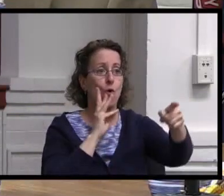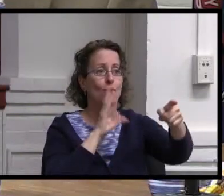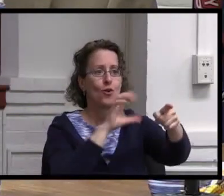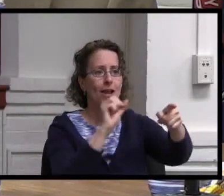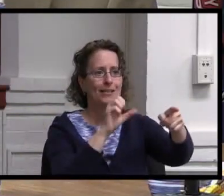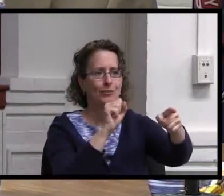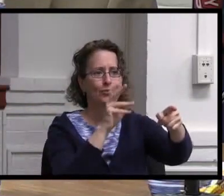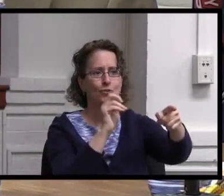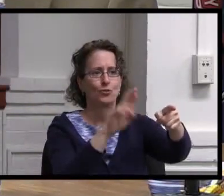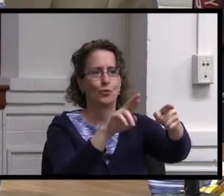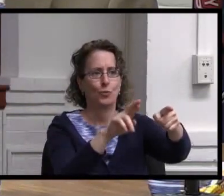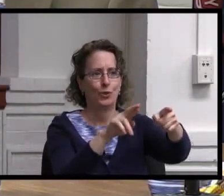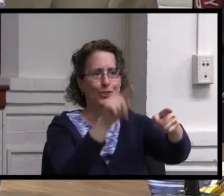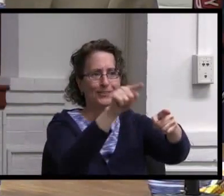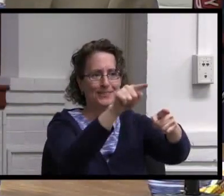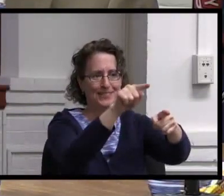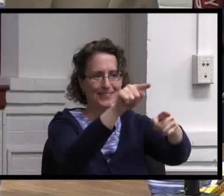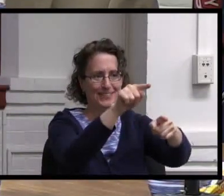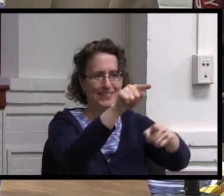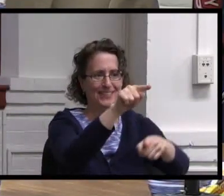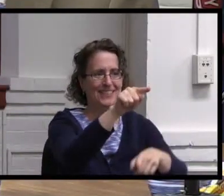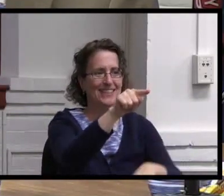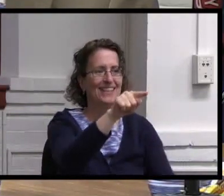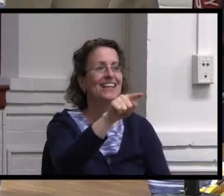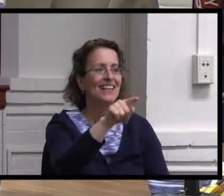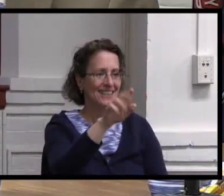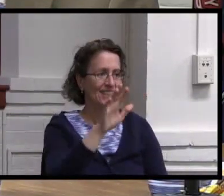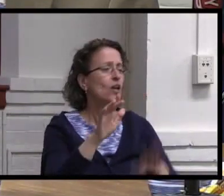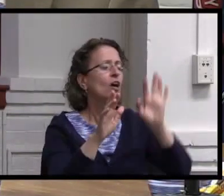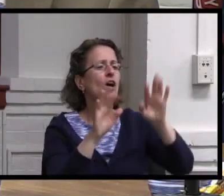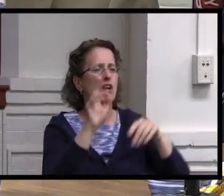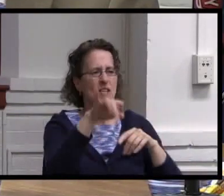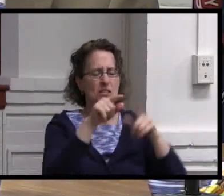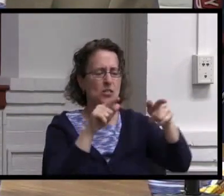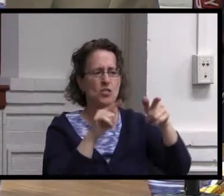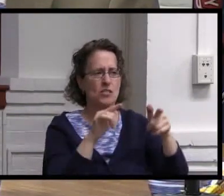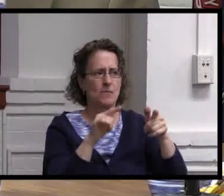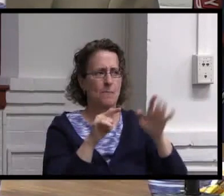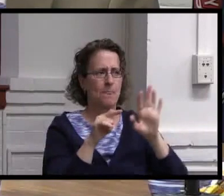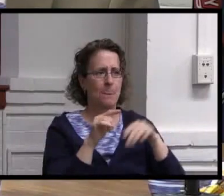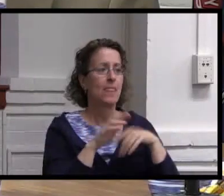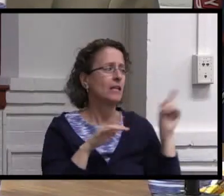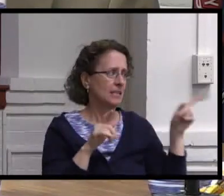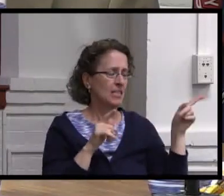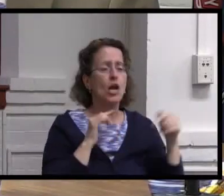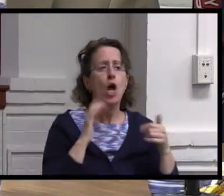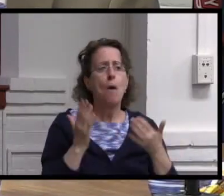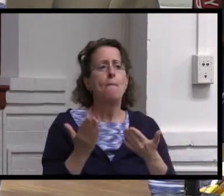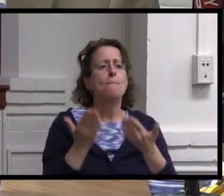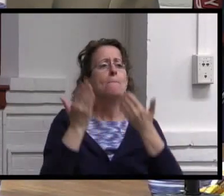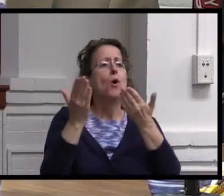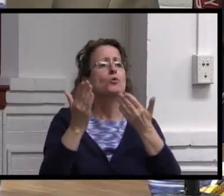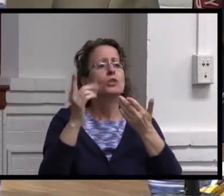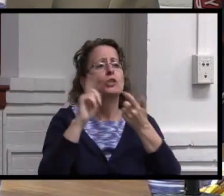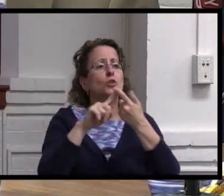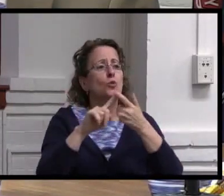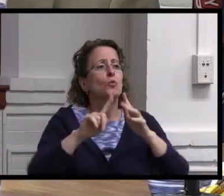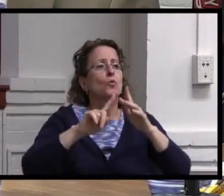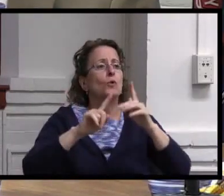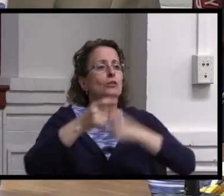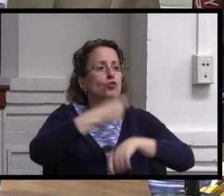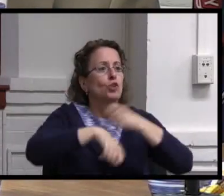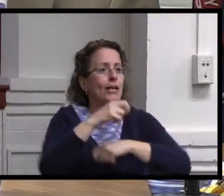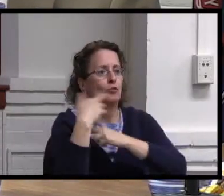sewer business. So I would accept a motion to convene as water and sewer